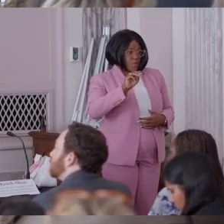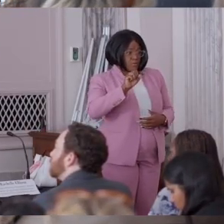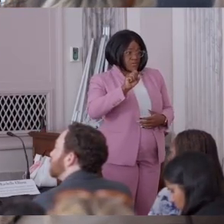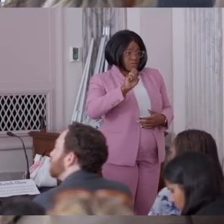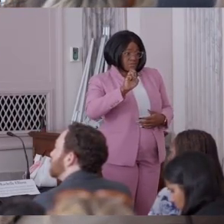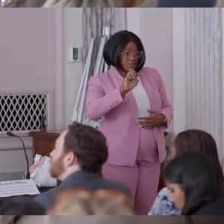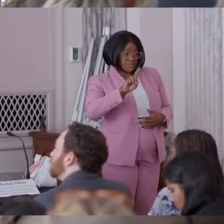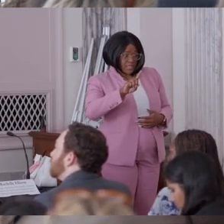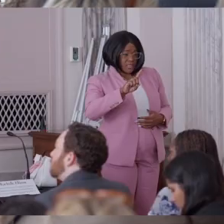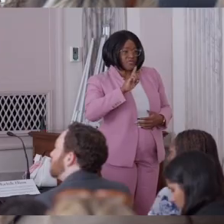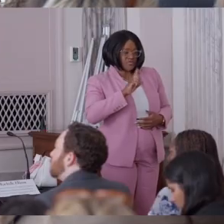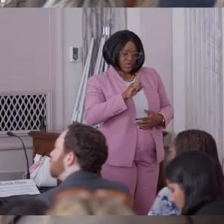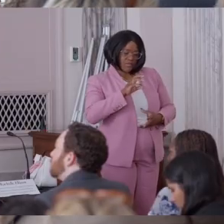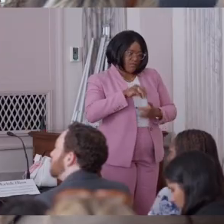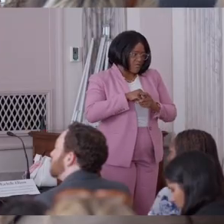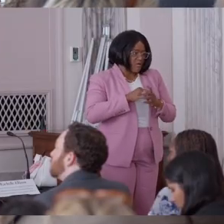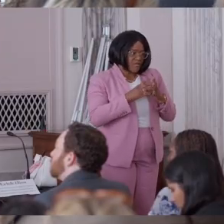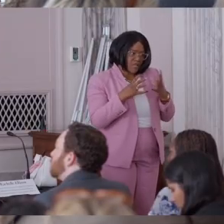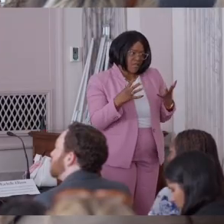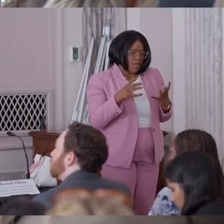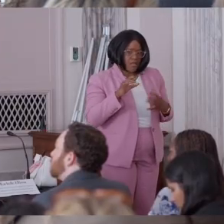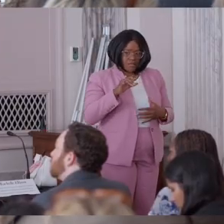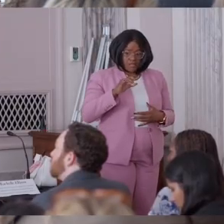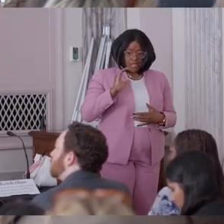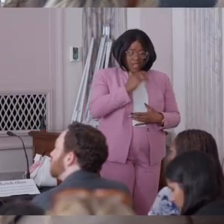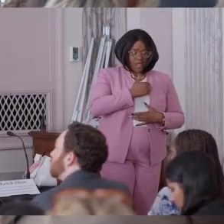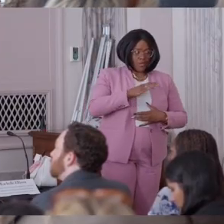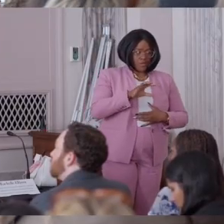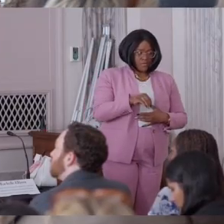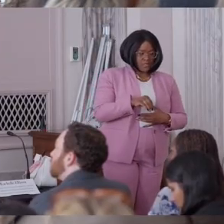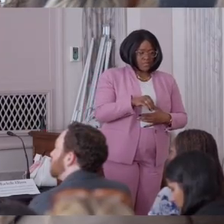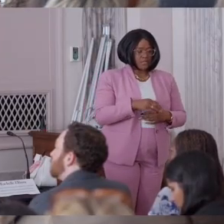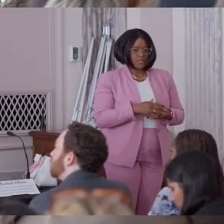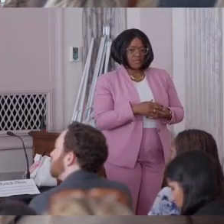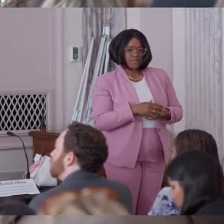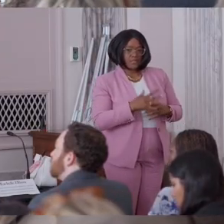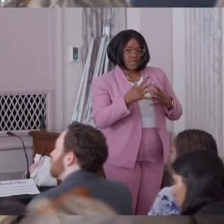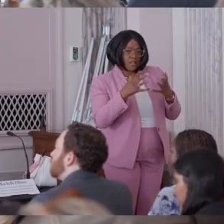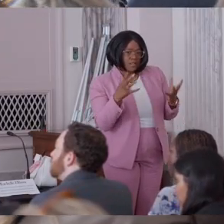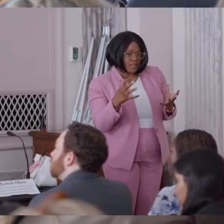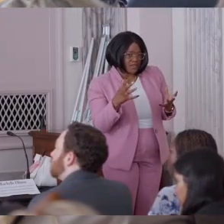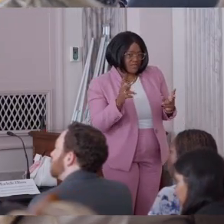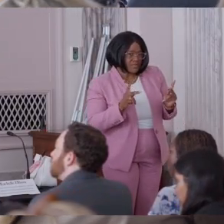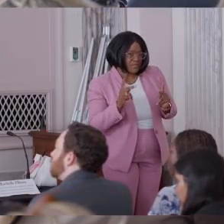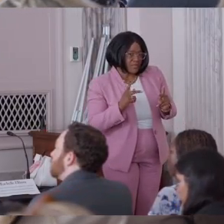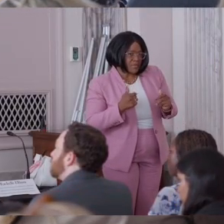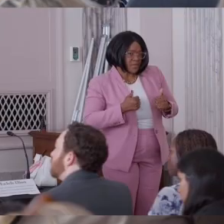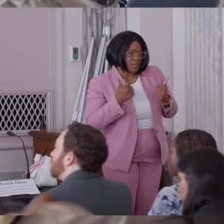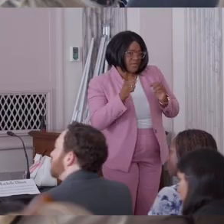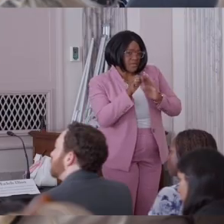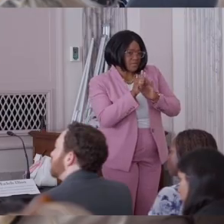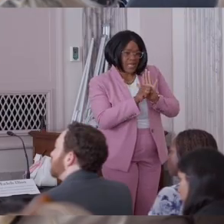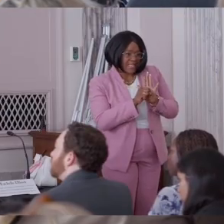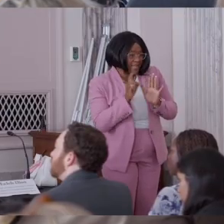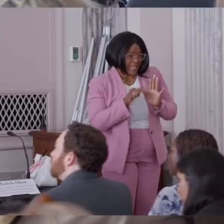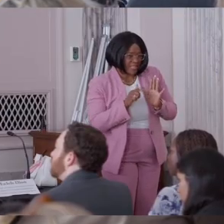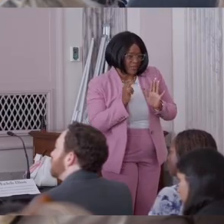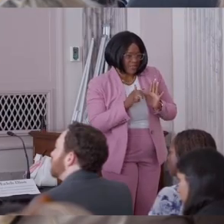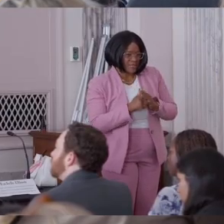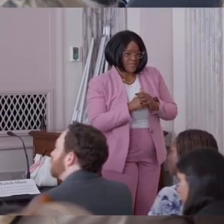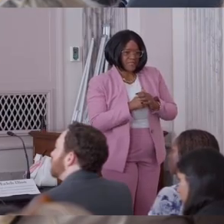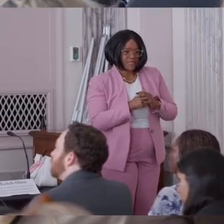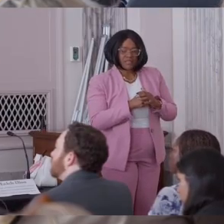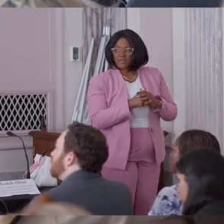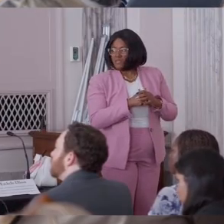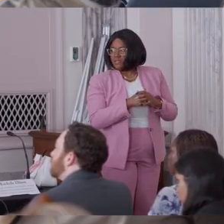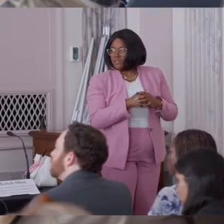actually had a lot to do with the growth of not only Bridgeway, but the whole mental health system. We saw a lot of people living in state psychiatric hospitals, getting no help at